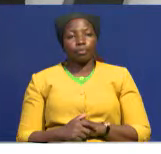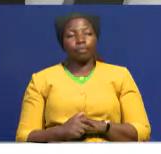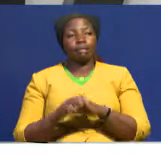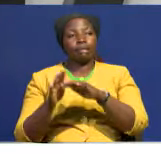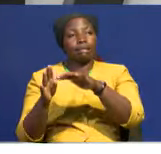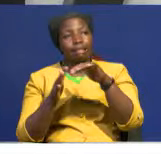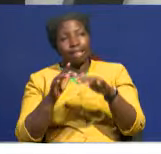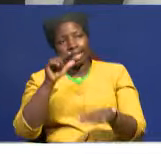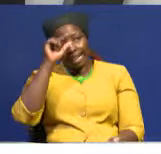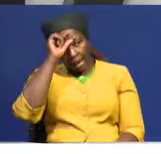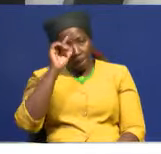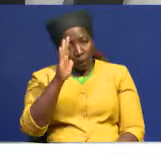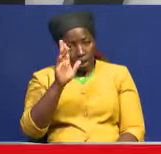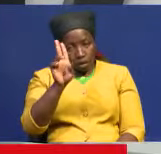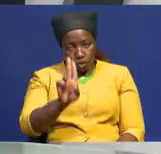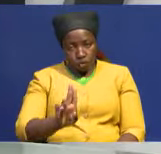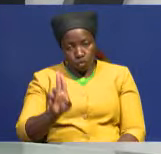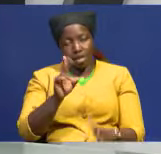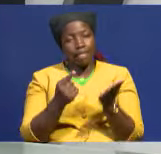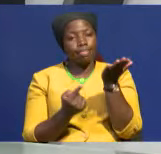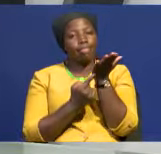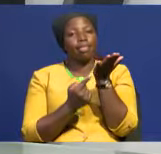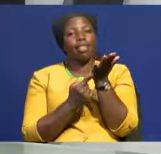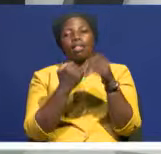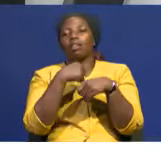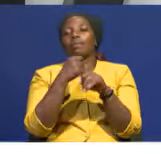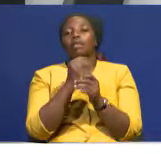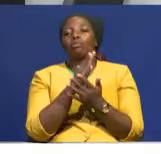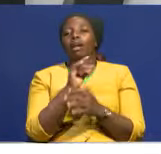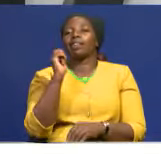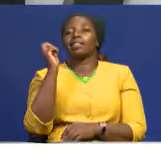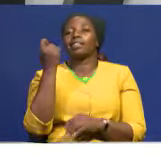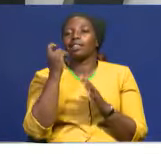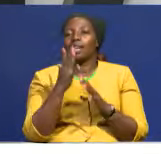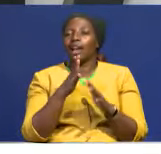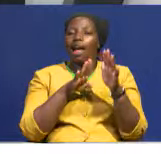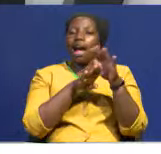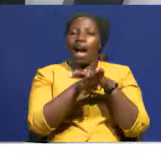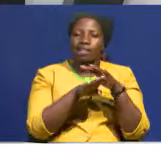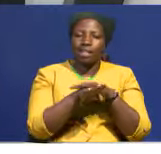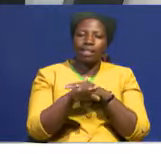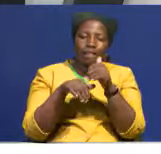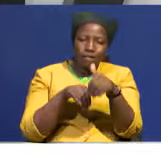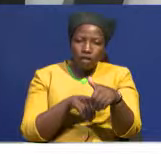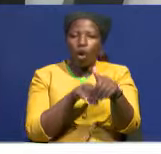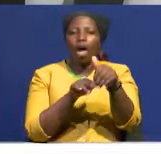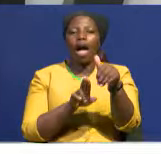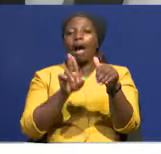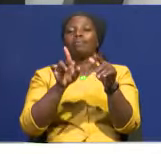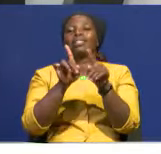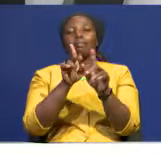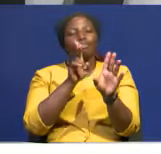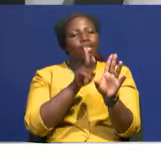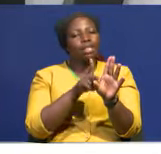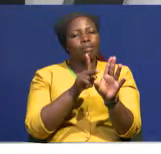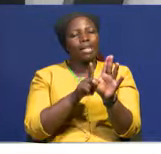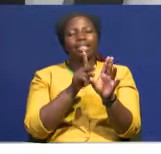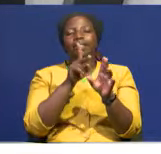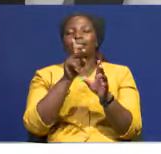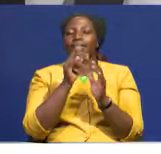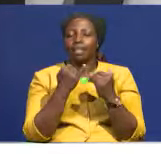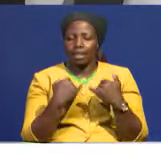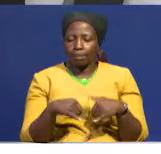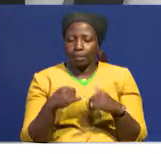Meanwhile, the government will leverage on technology to ensure Kenyans access, track and participate in the implementation of government